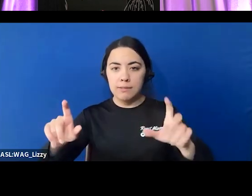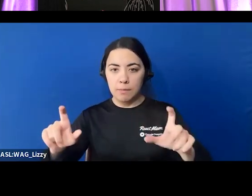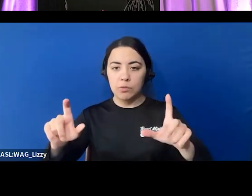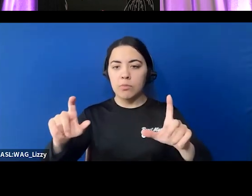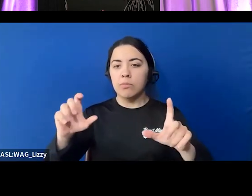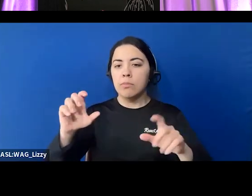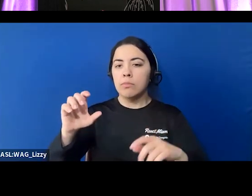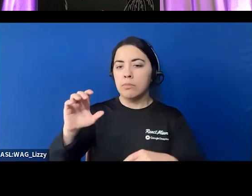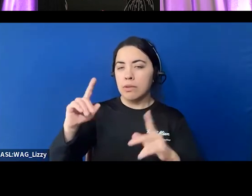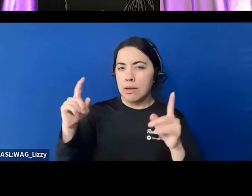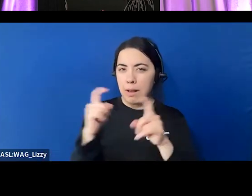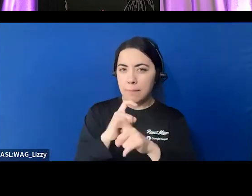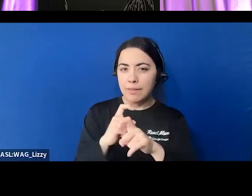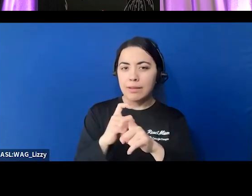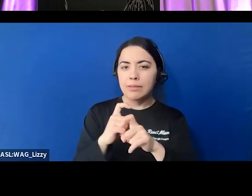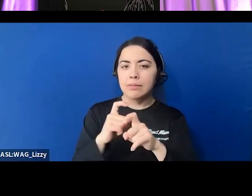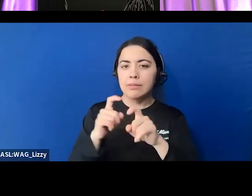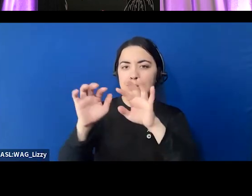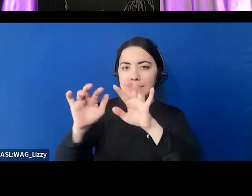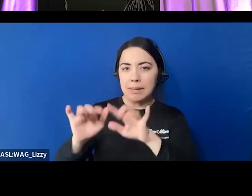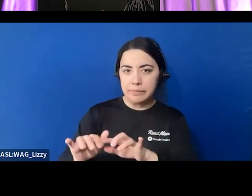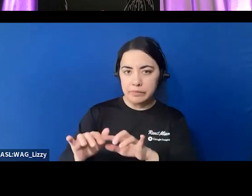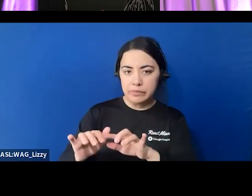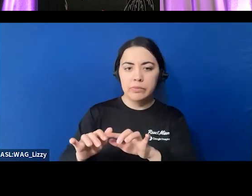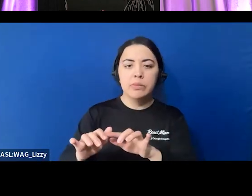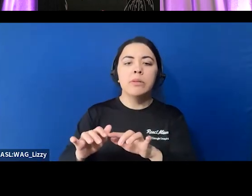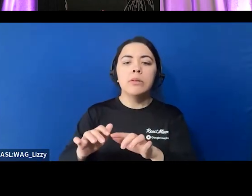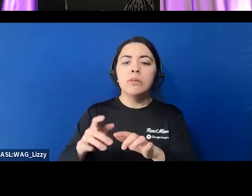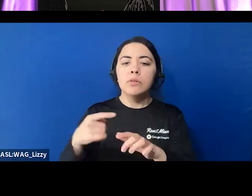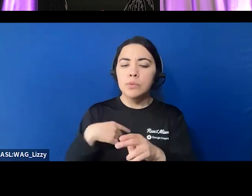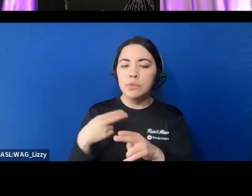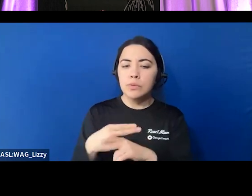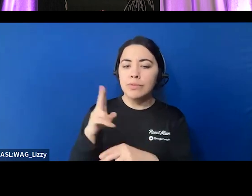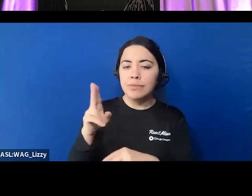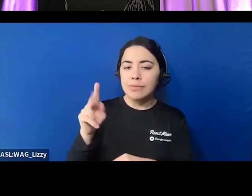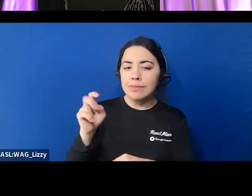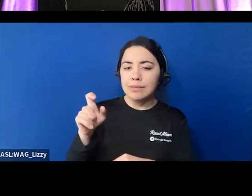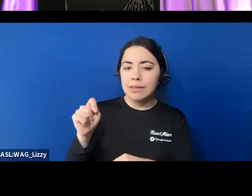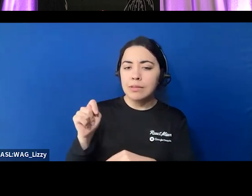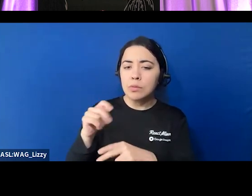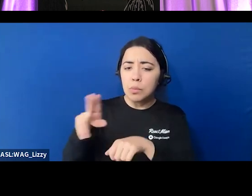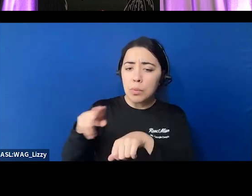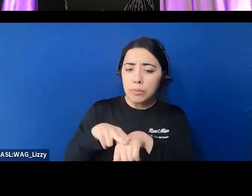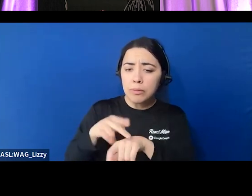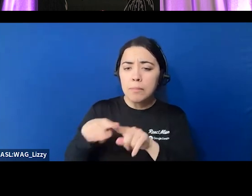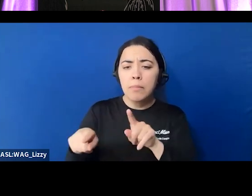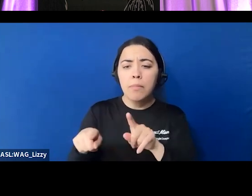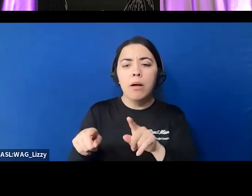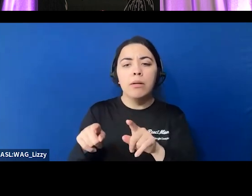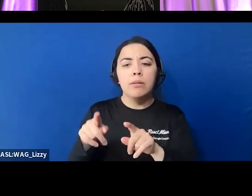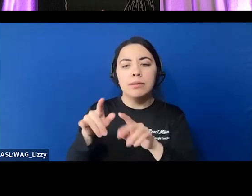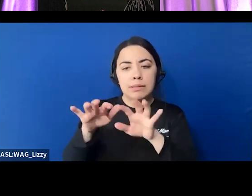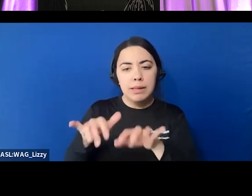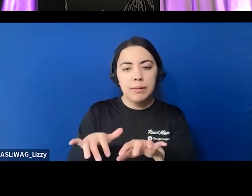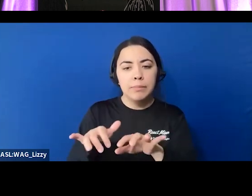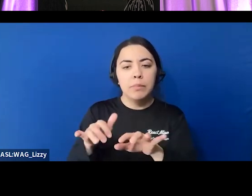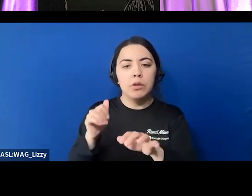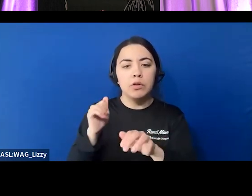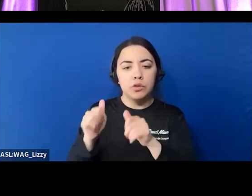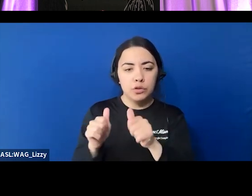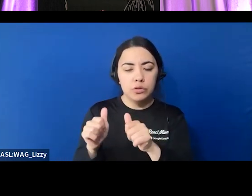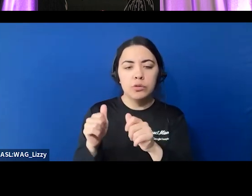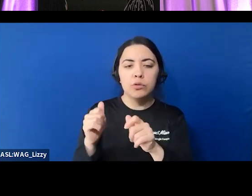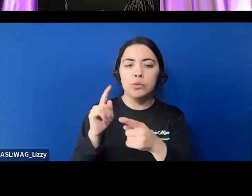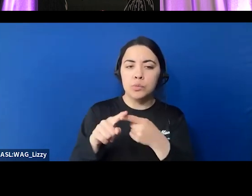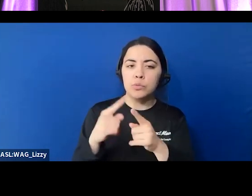VTest normally, and then we're mixing in type assertions with the regular VTest stuff. And this is a topic for another talk, but if you ship types to your user, you should